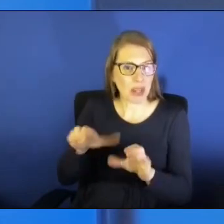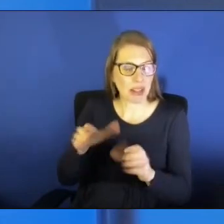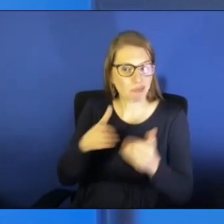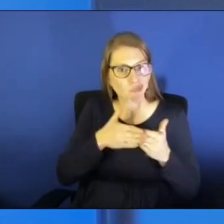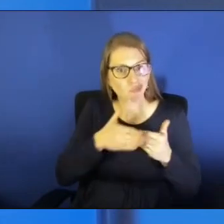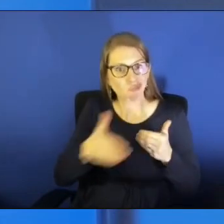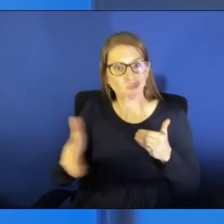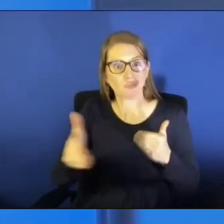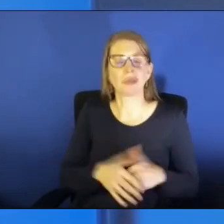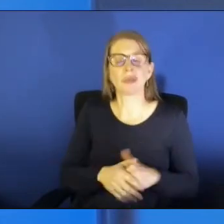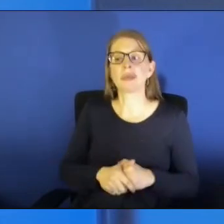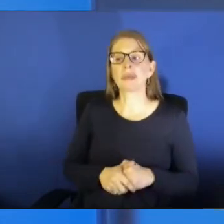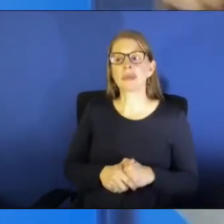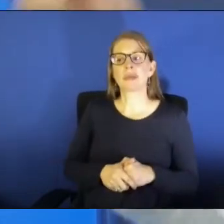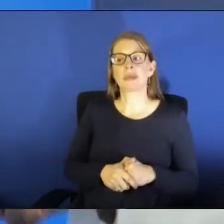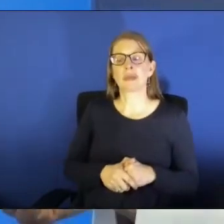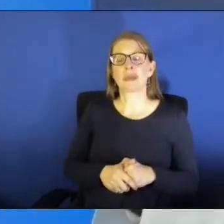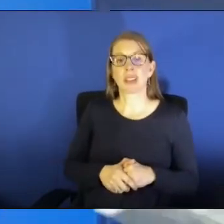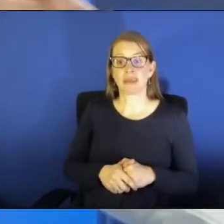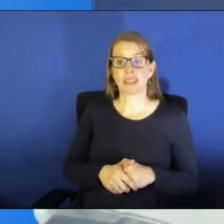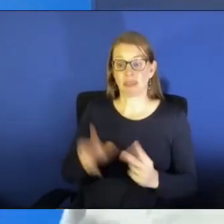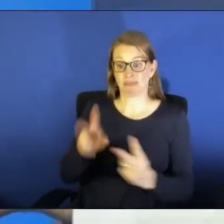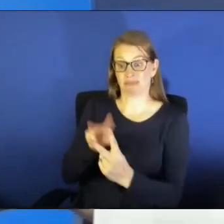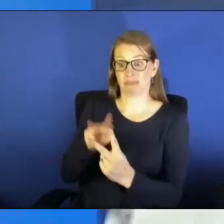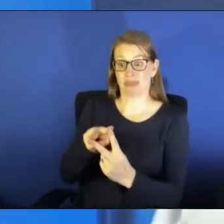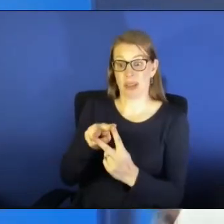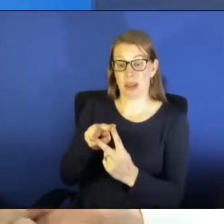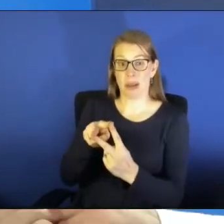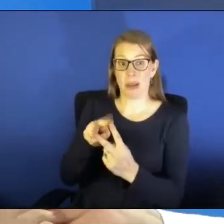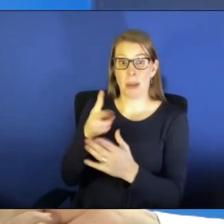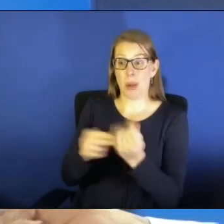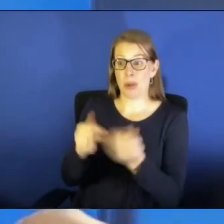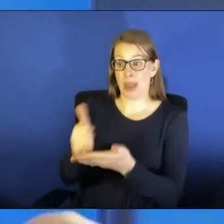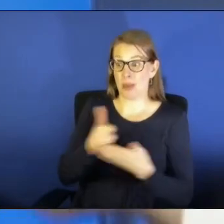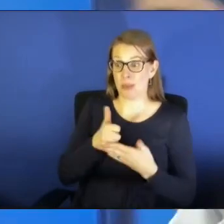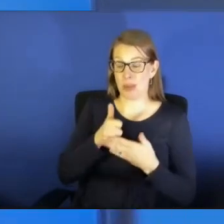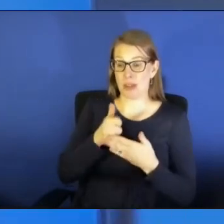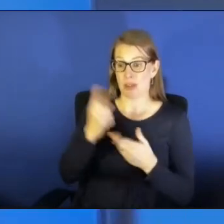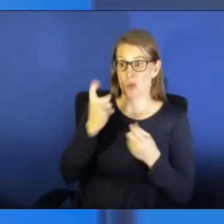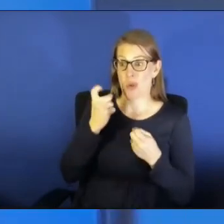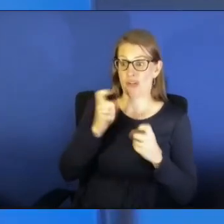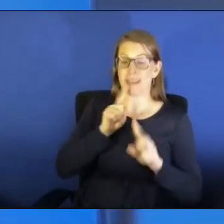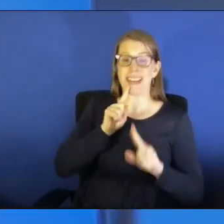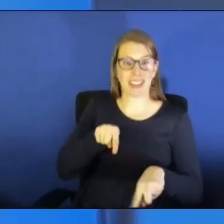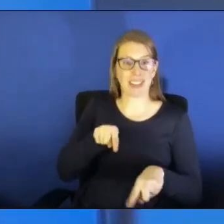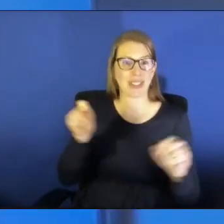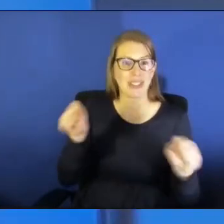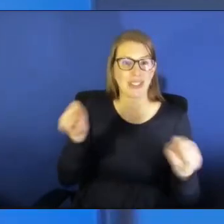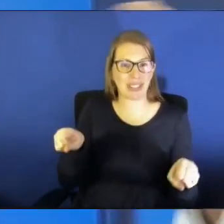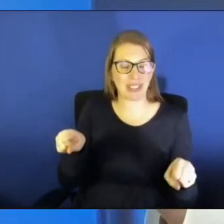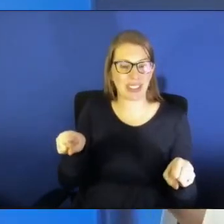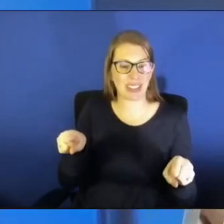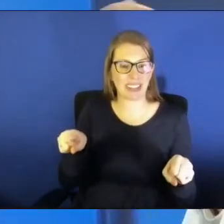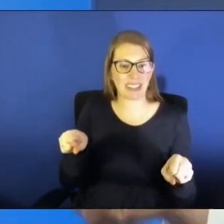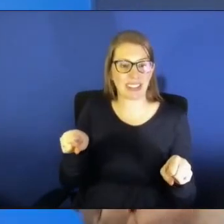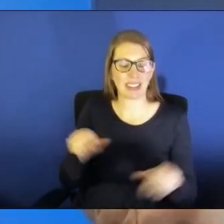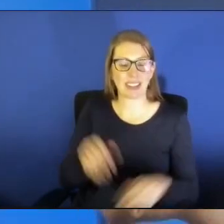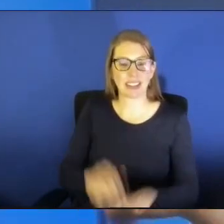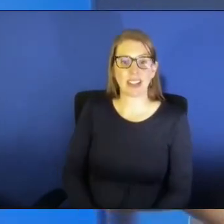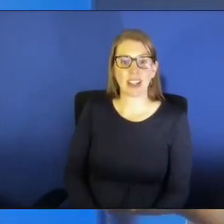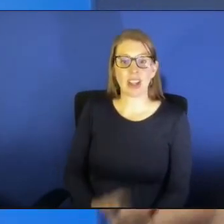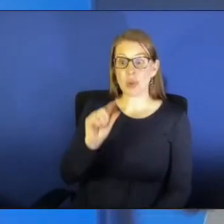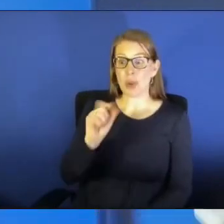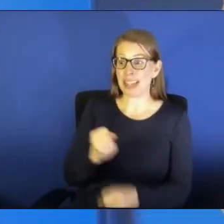questions. To circle back, immunotherapy exists because 20 years ago, 30